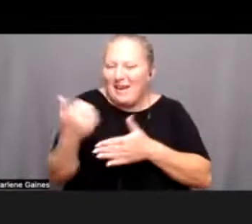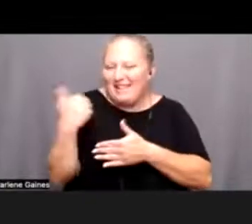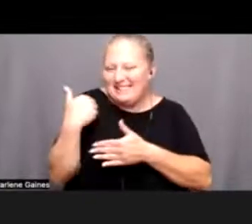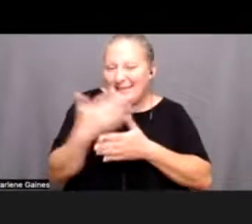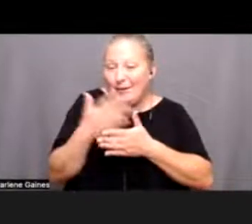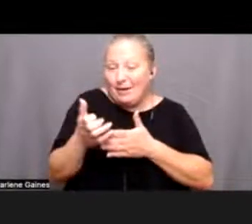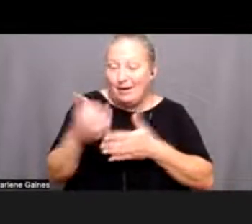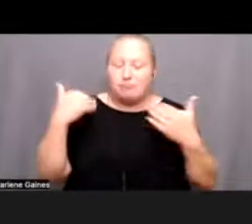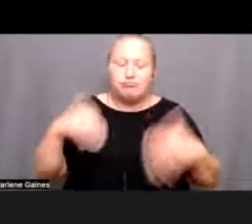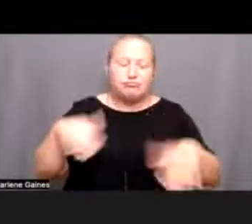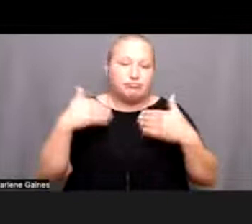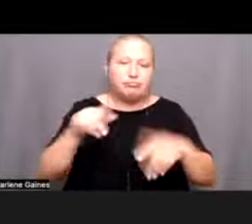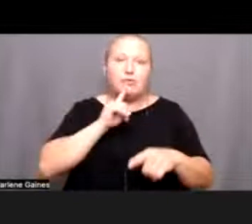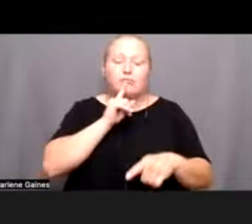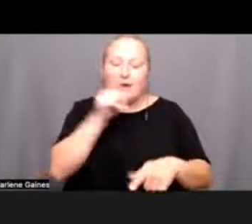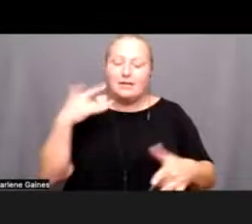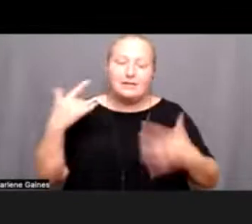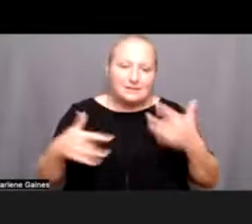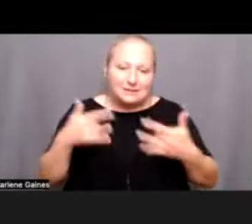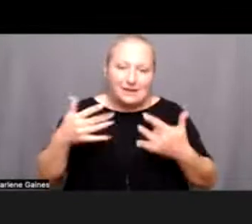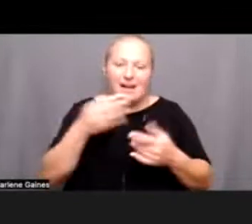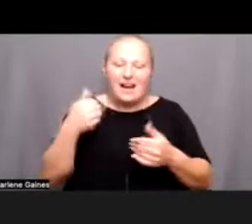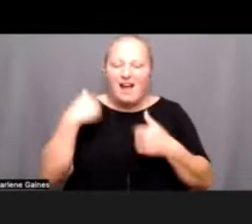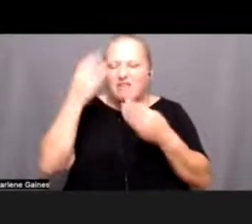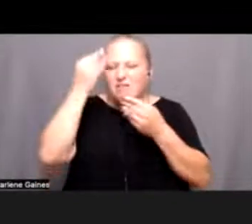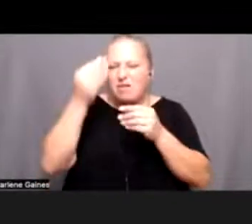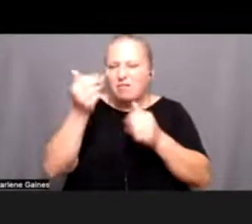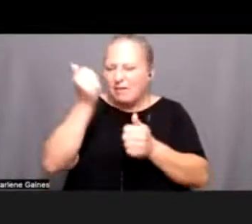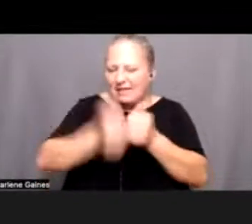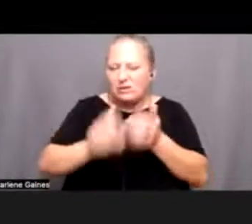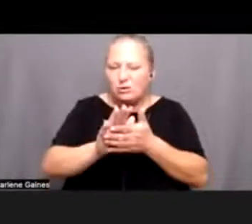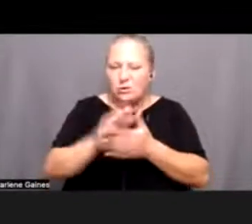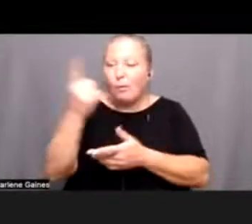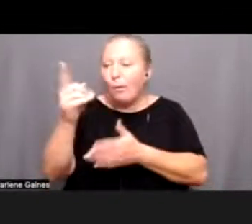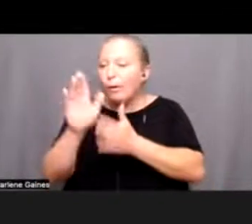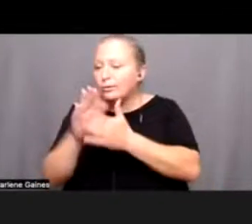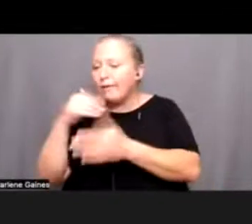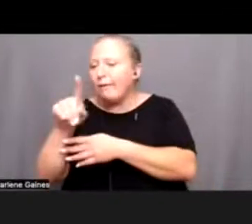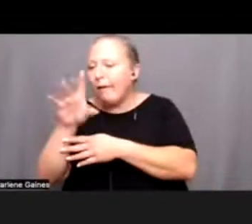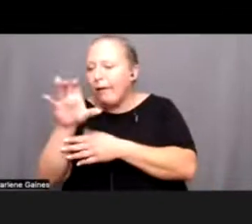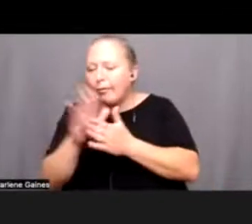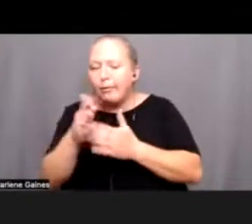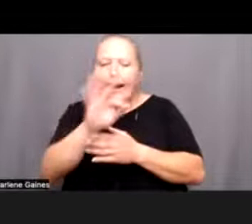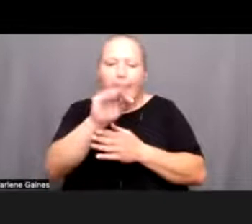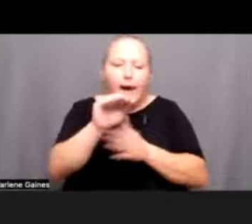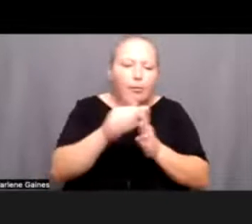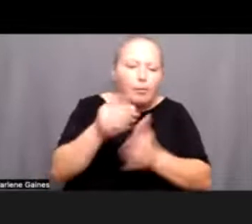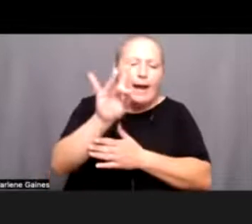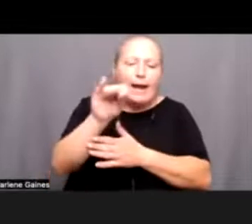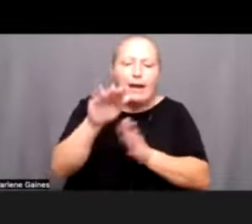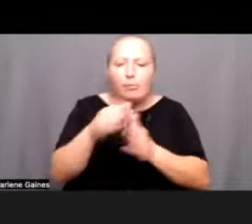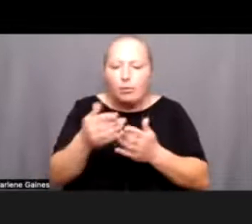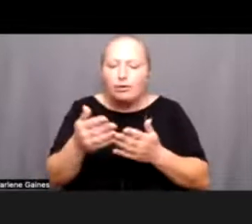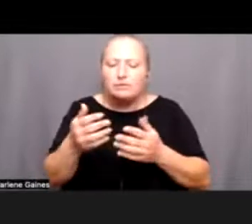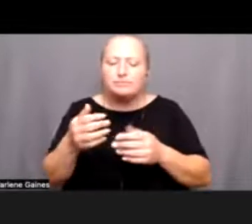super excited about that. And there are data for every school. So other schools had 100 books, 90 books, 80 books. What we want